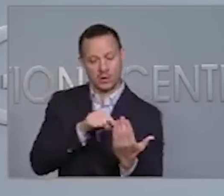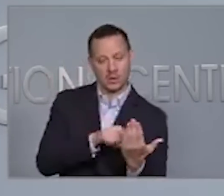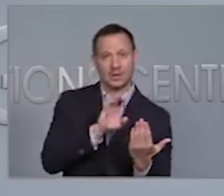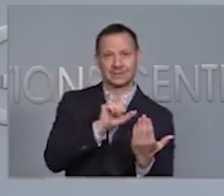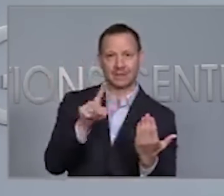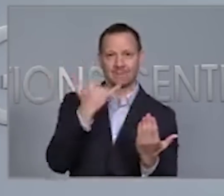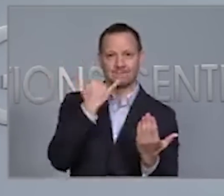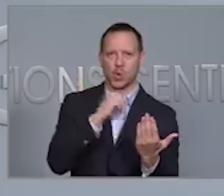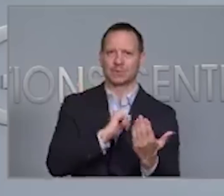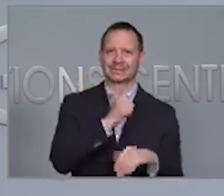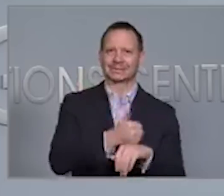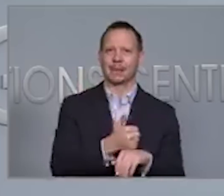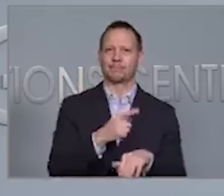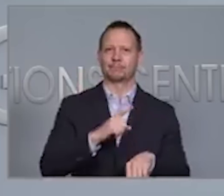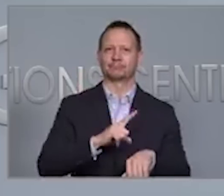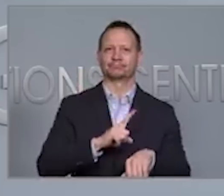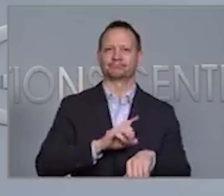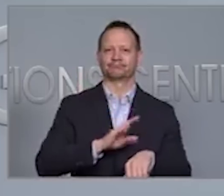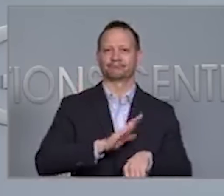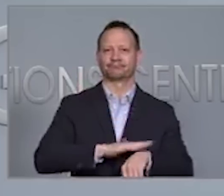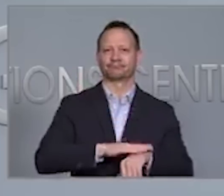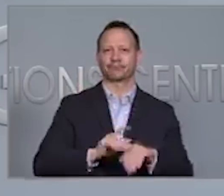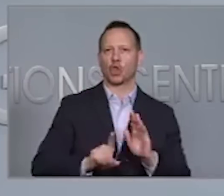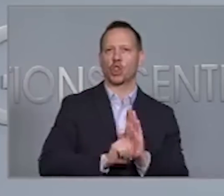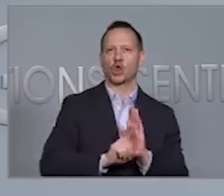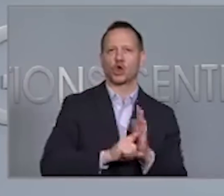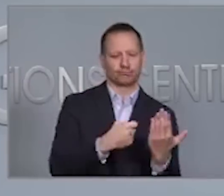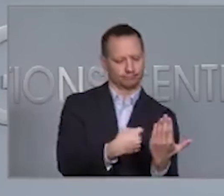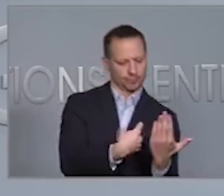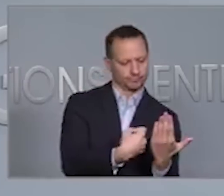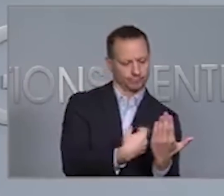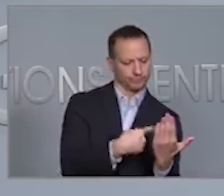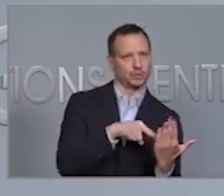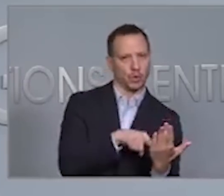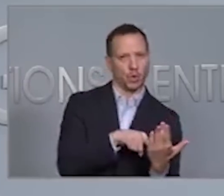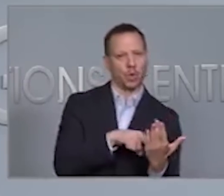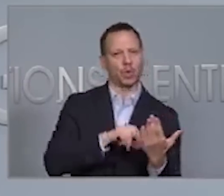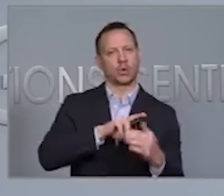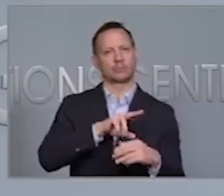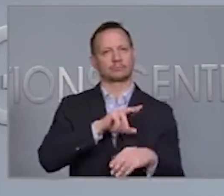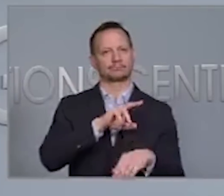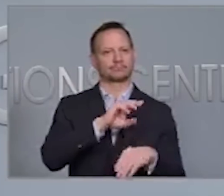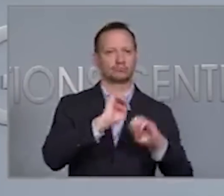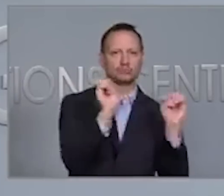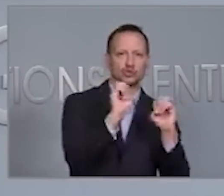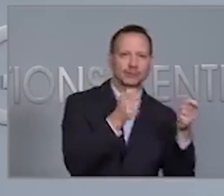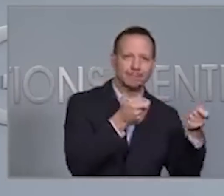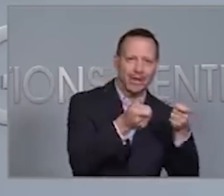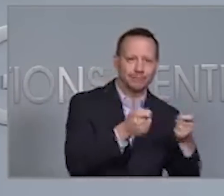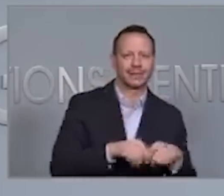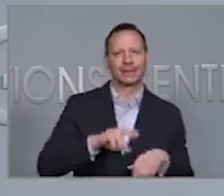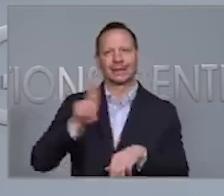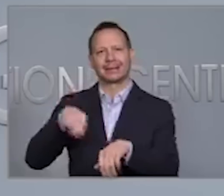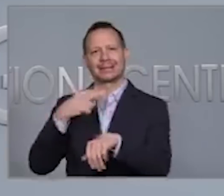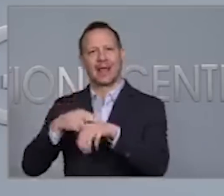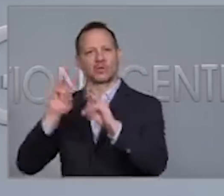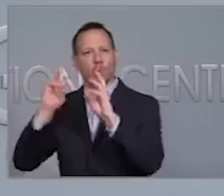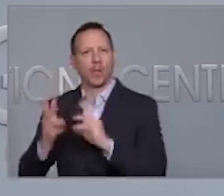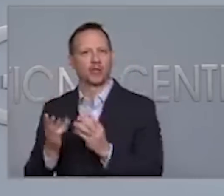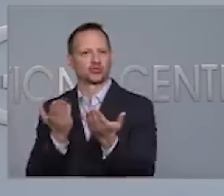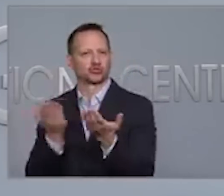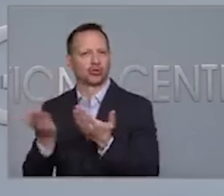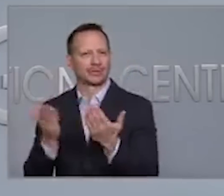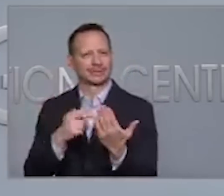phones so you can receive updates from local emergency management and the National Weather Service. Keep cabinet doors